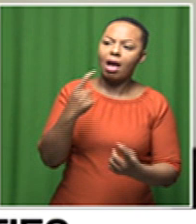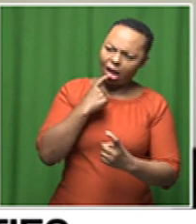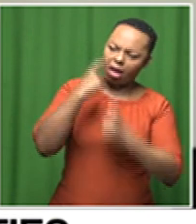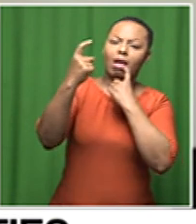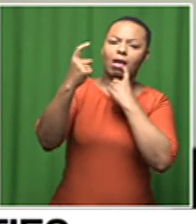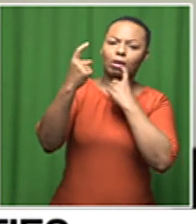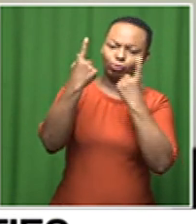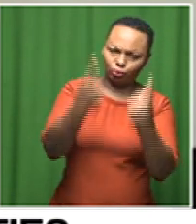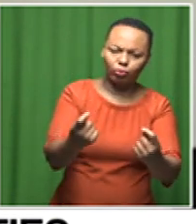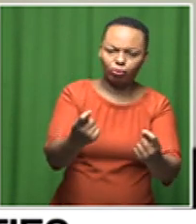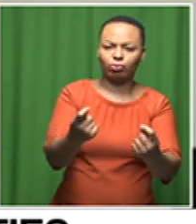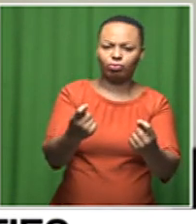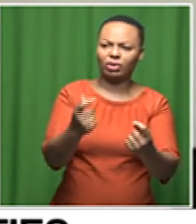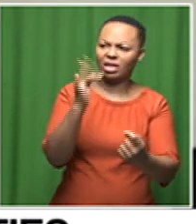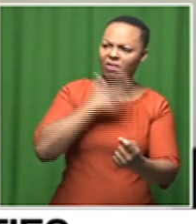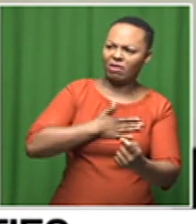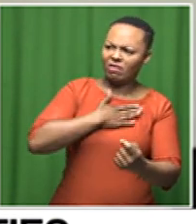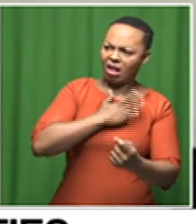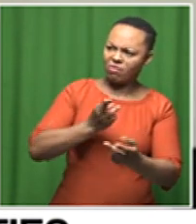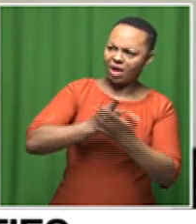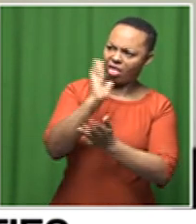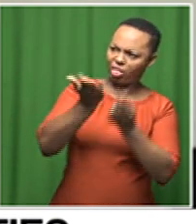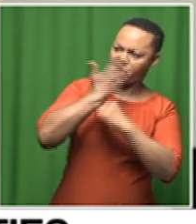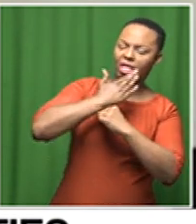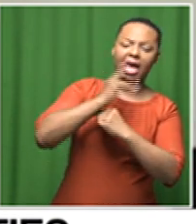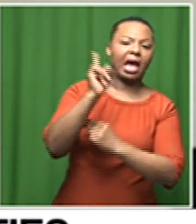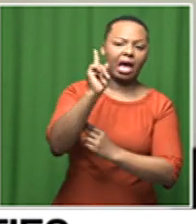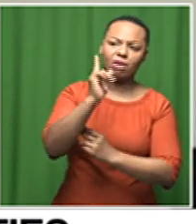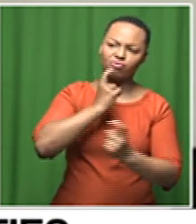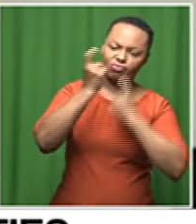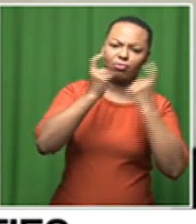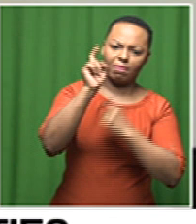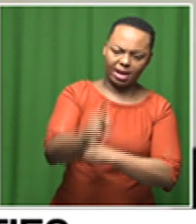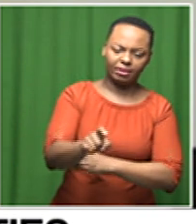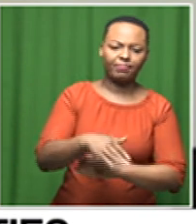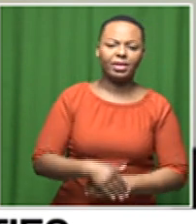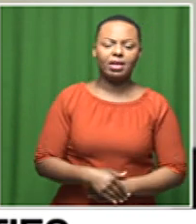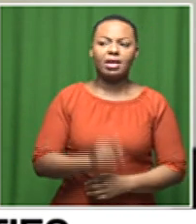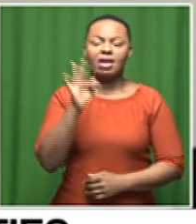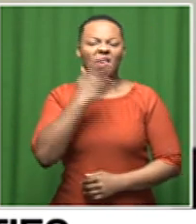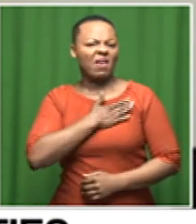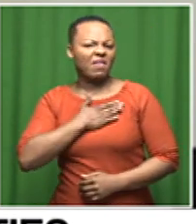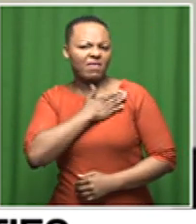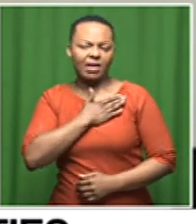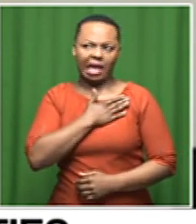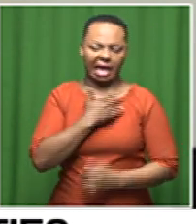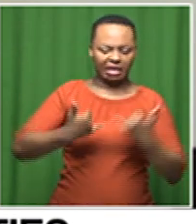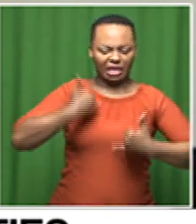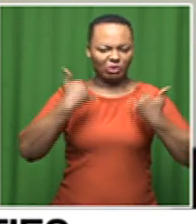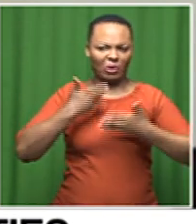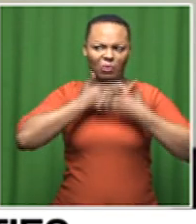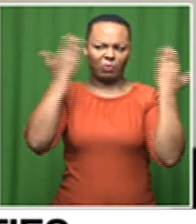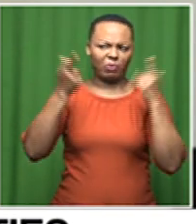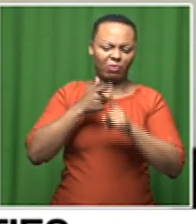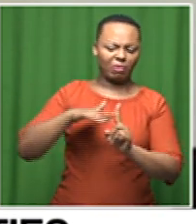such complaints where they feel that their rights are not respected. Where they do not receive any joy from